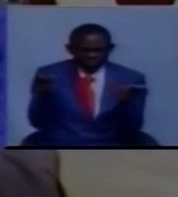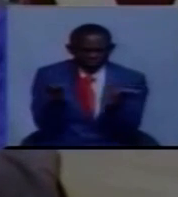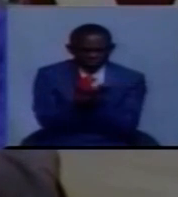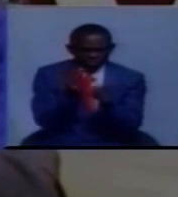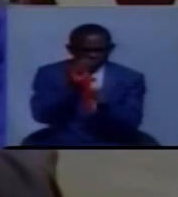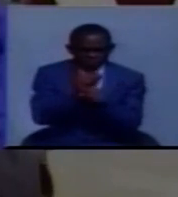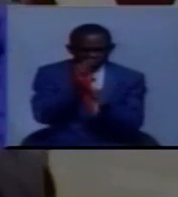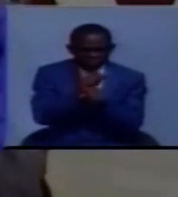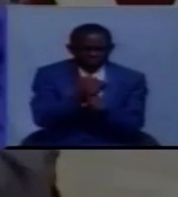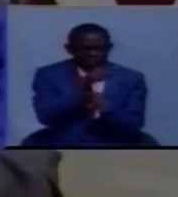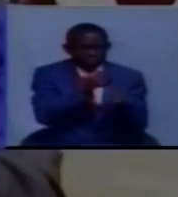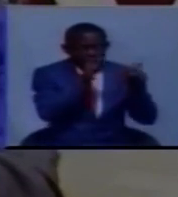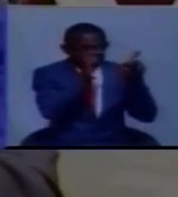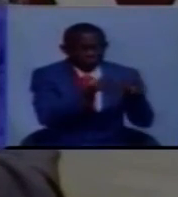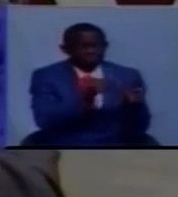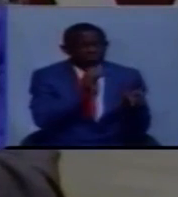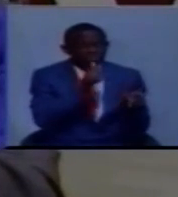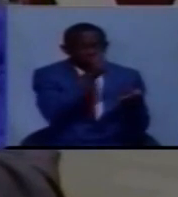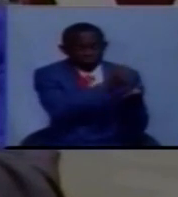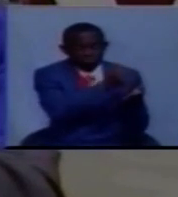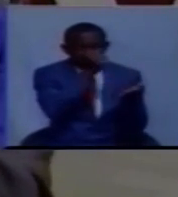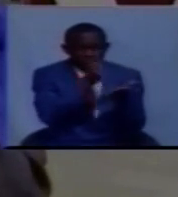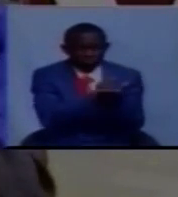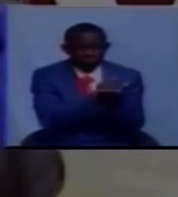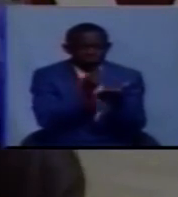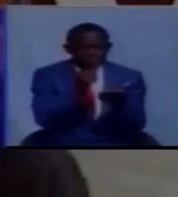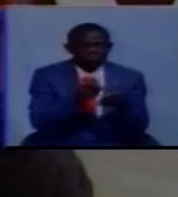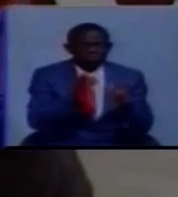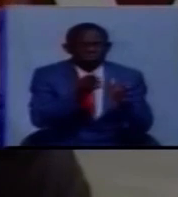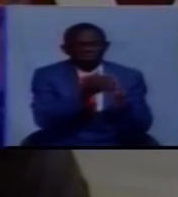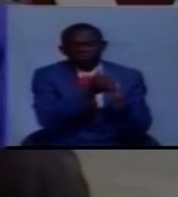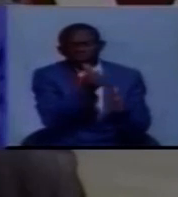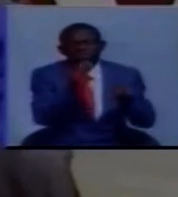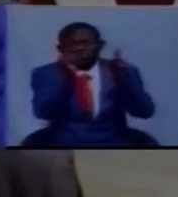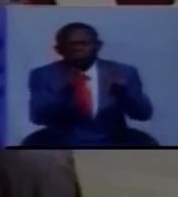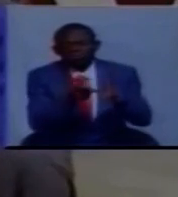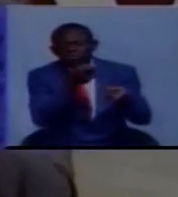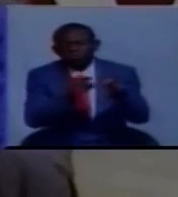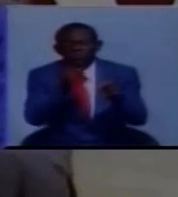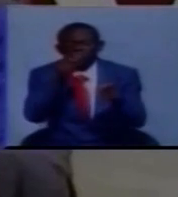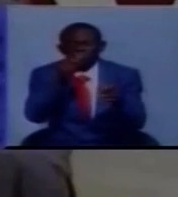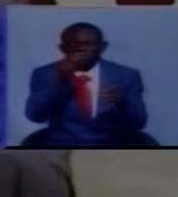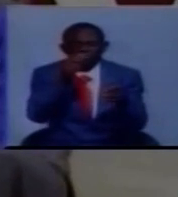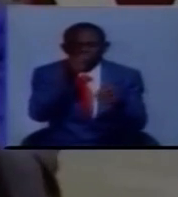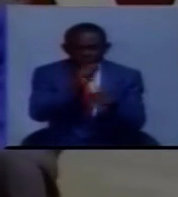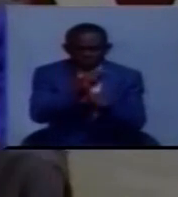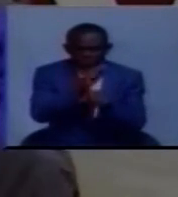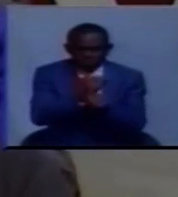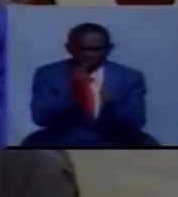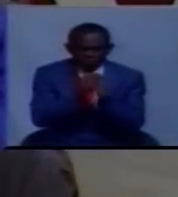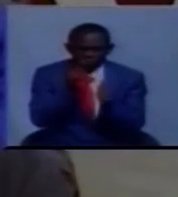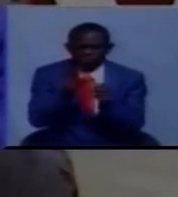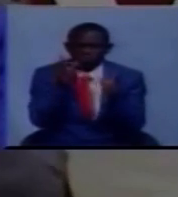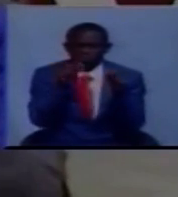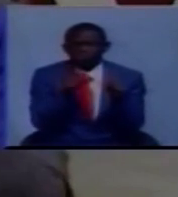the services to be performed by that person. You will have to go and collect the other one whose contract you are terminated, so that you put